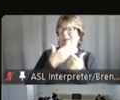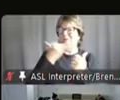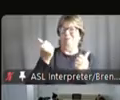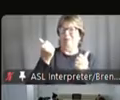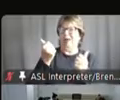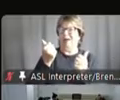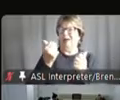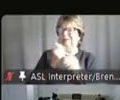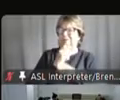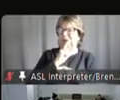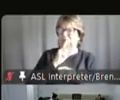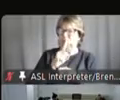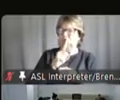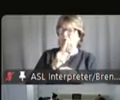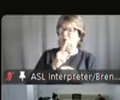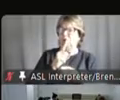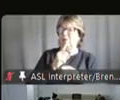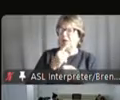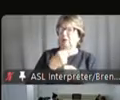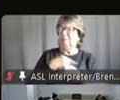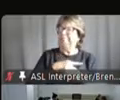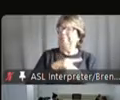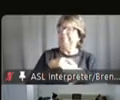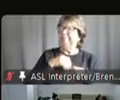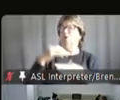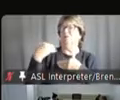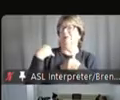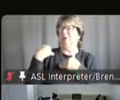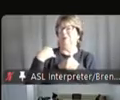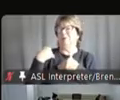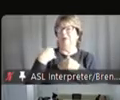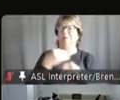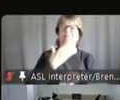live up to those responsibilities. Thanks very